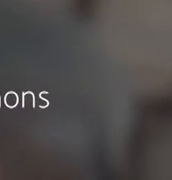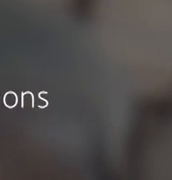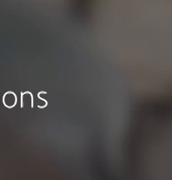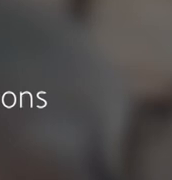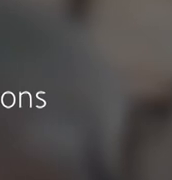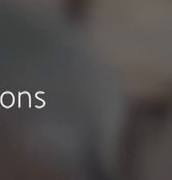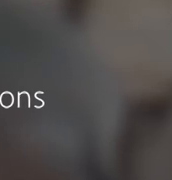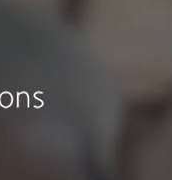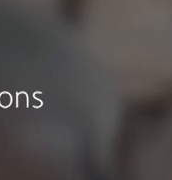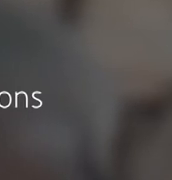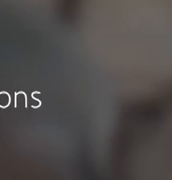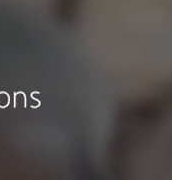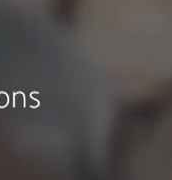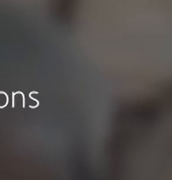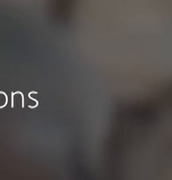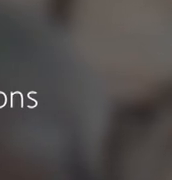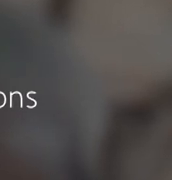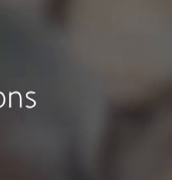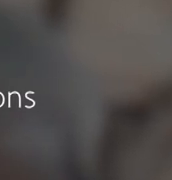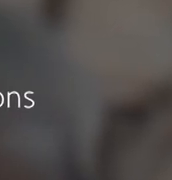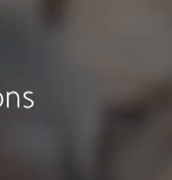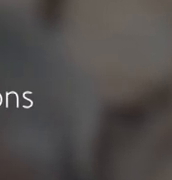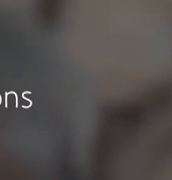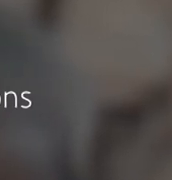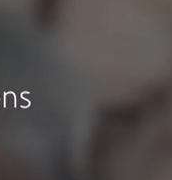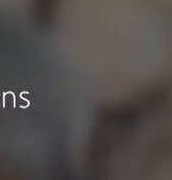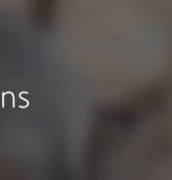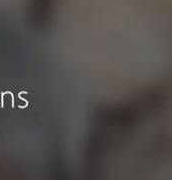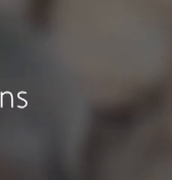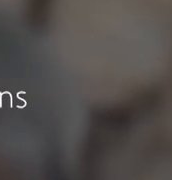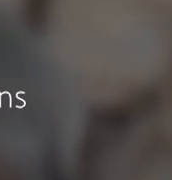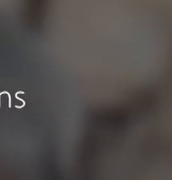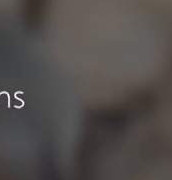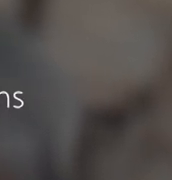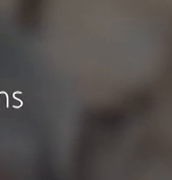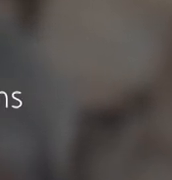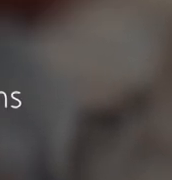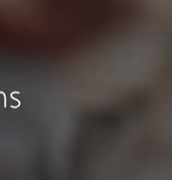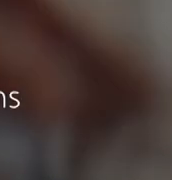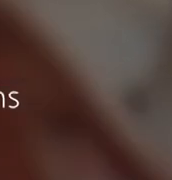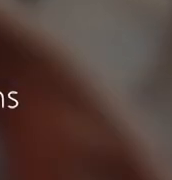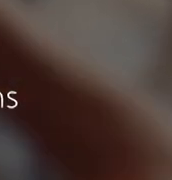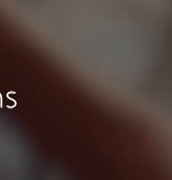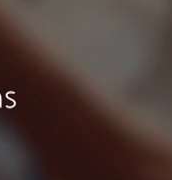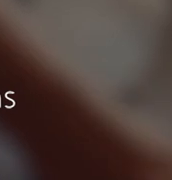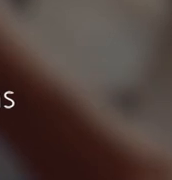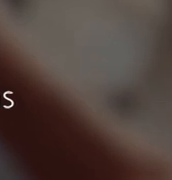We of a Let's with the